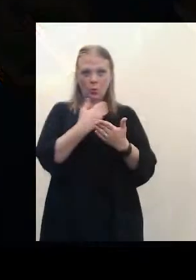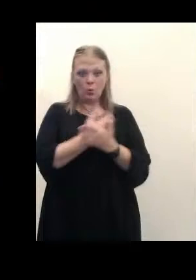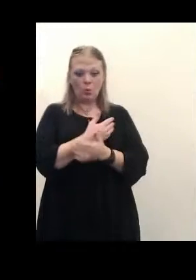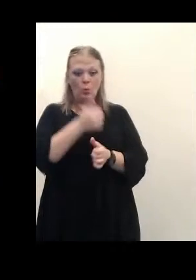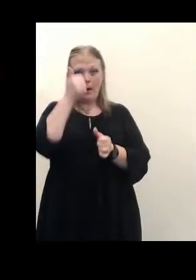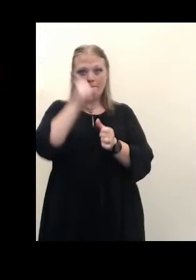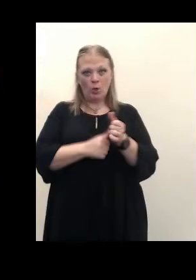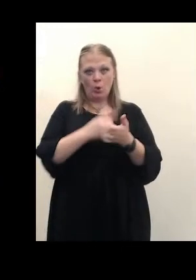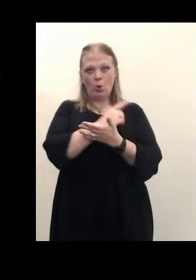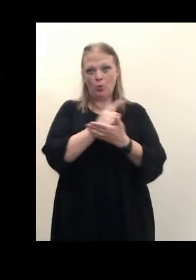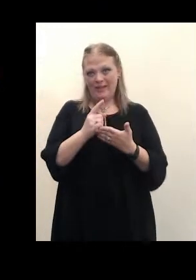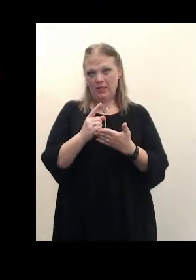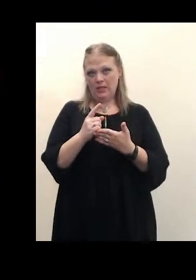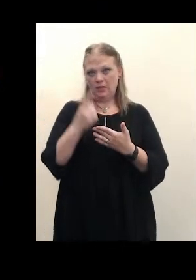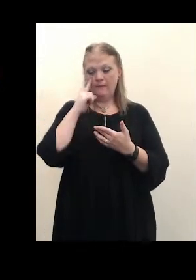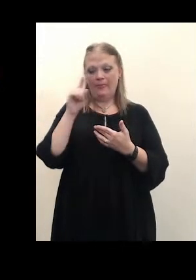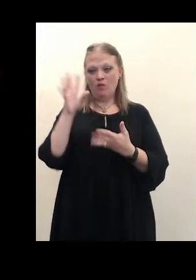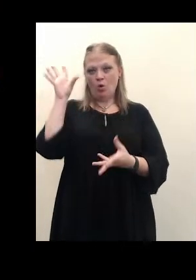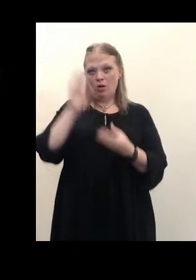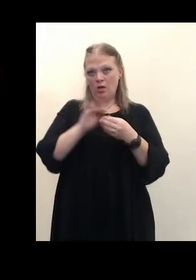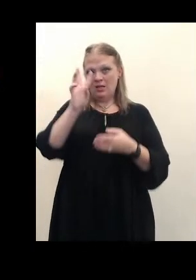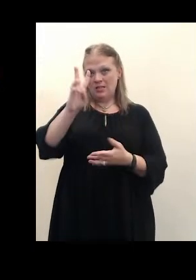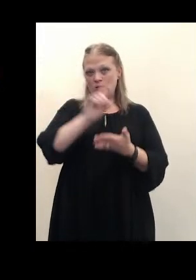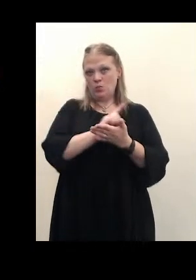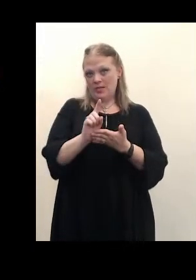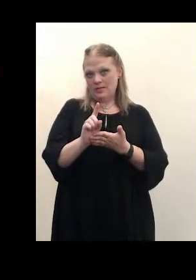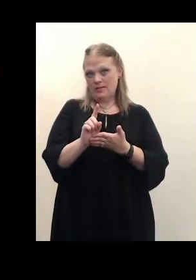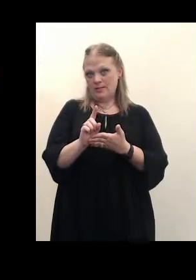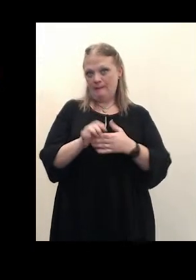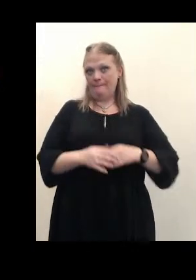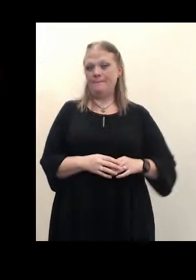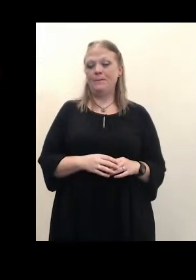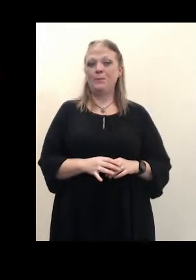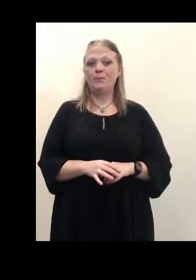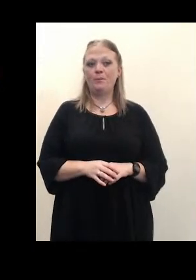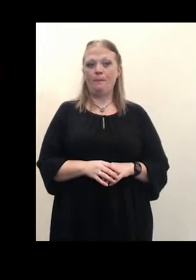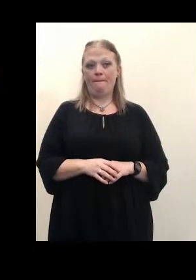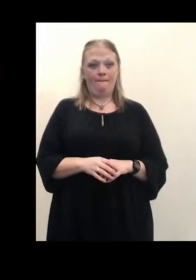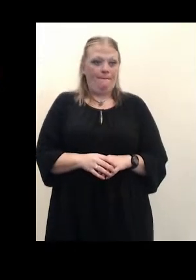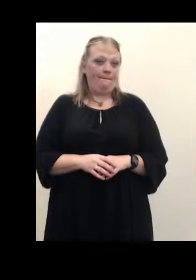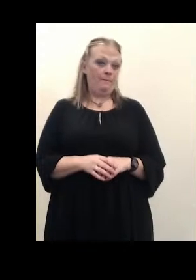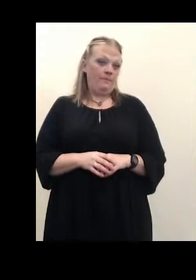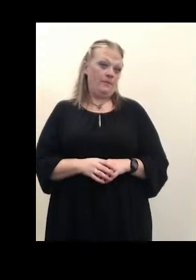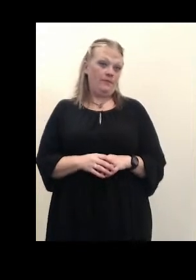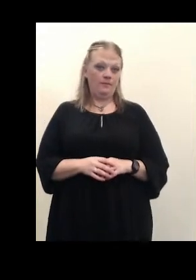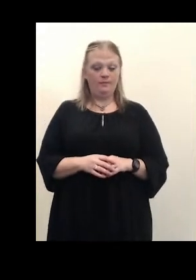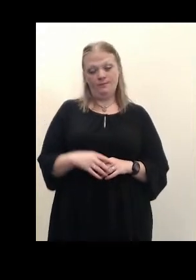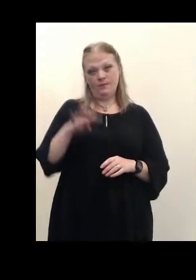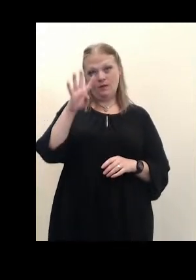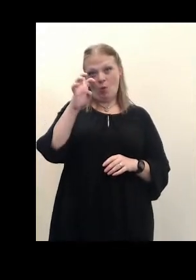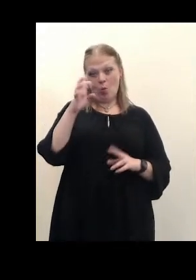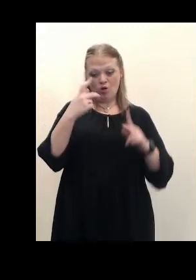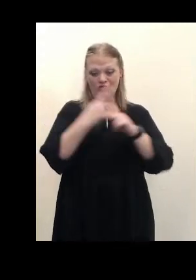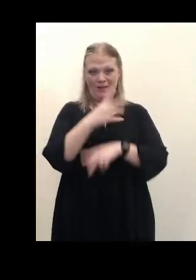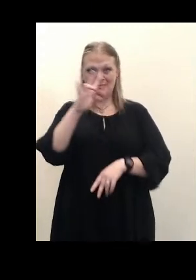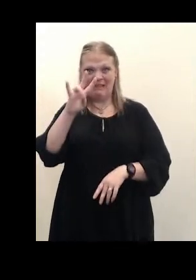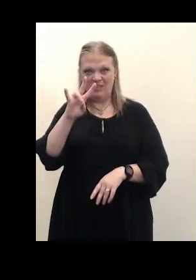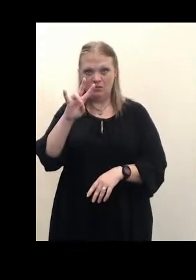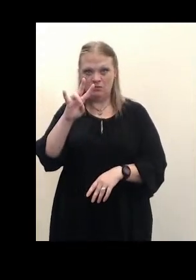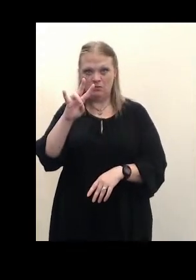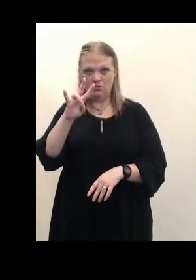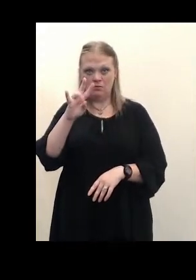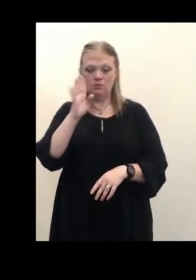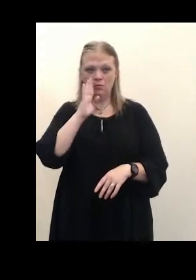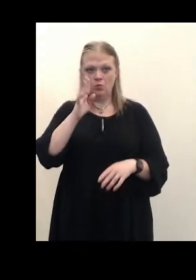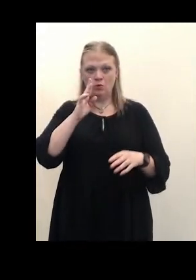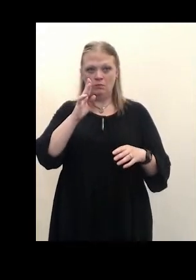last 6 weeks, and I mean, if you 400 times 7, you'd actually be much higher than